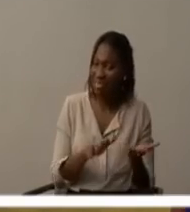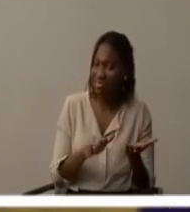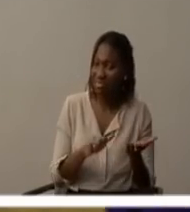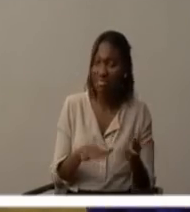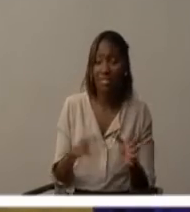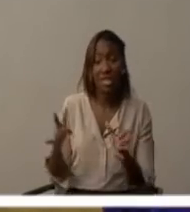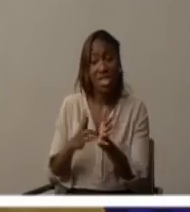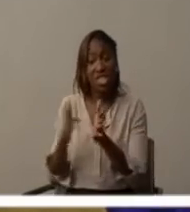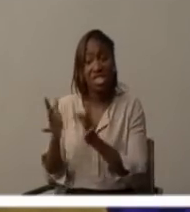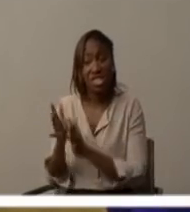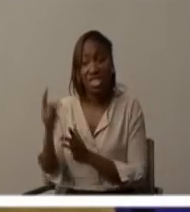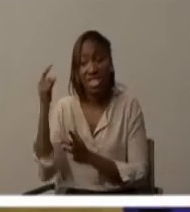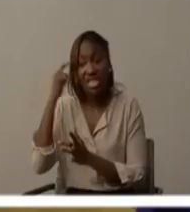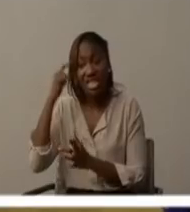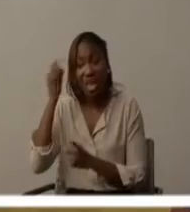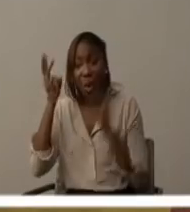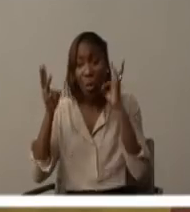after the grave.